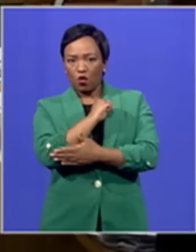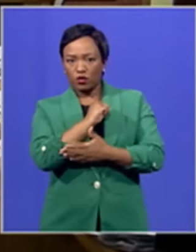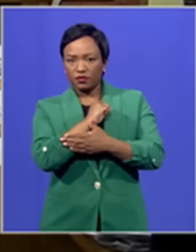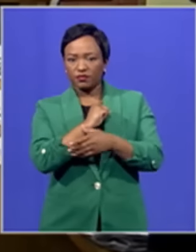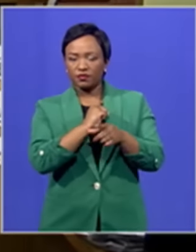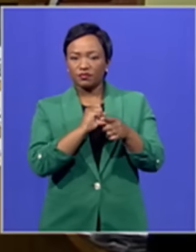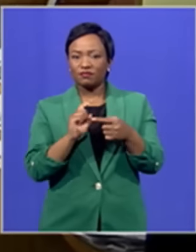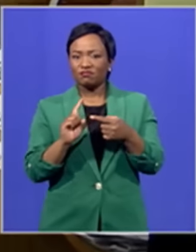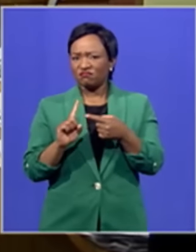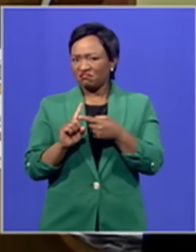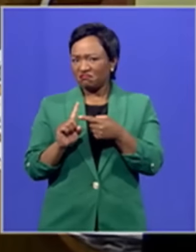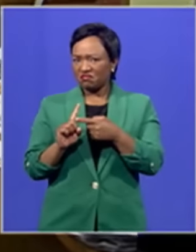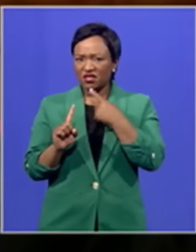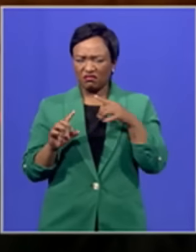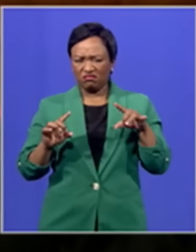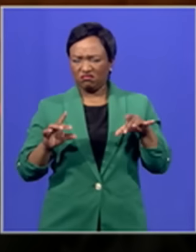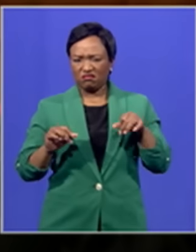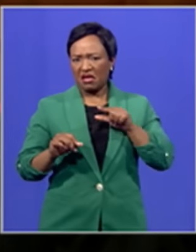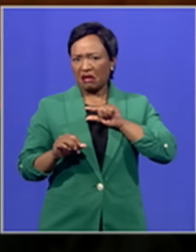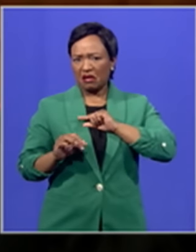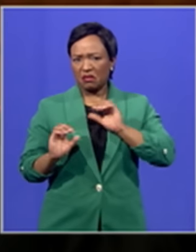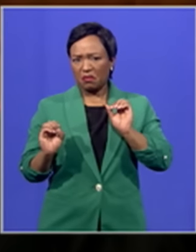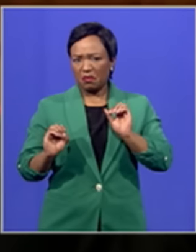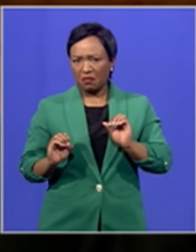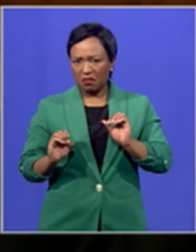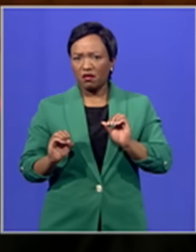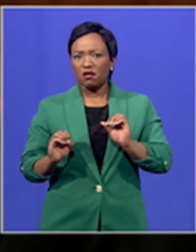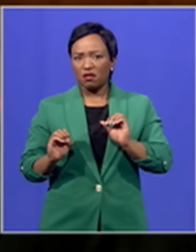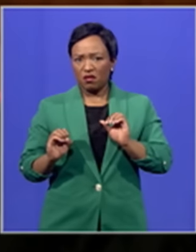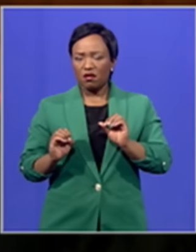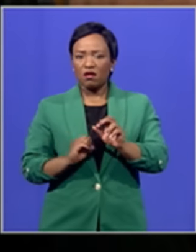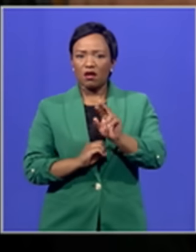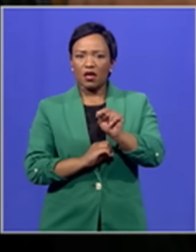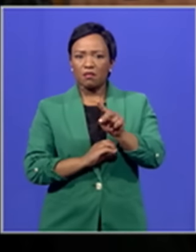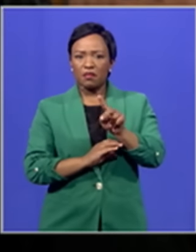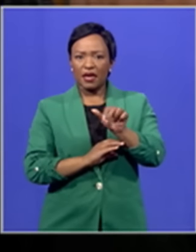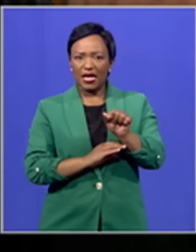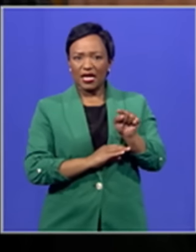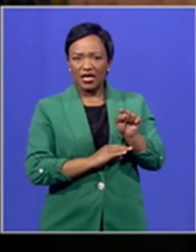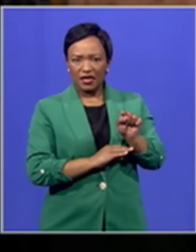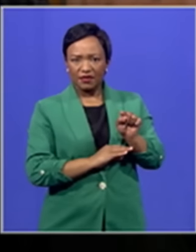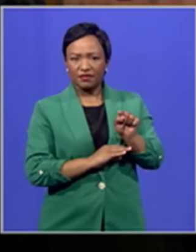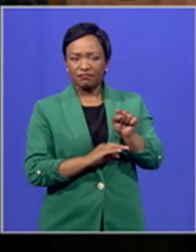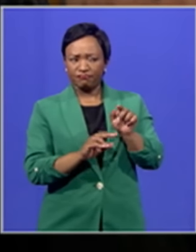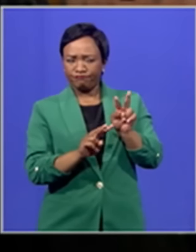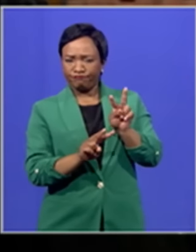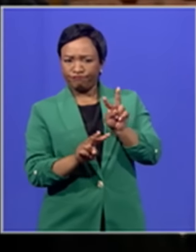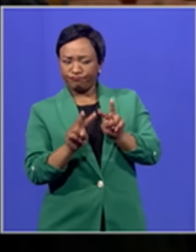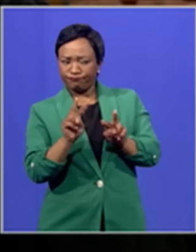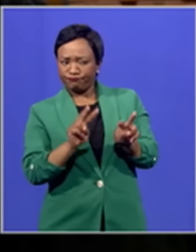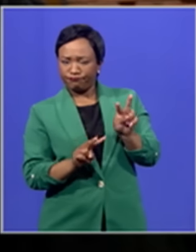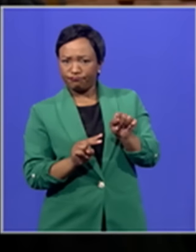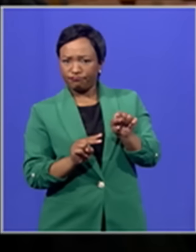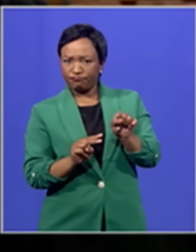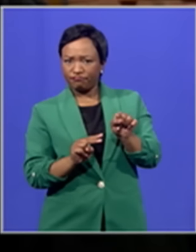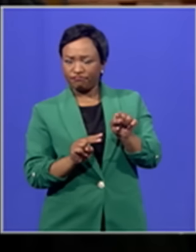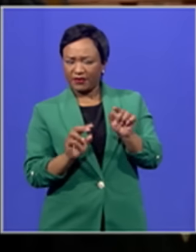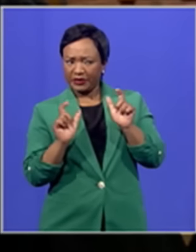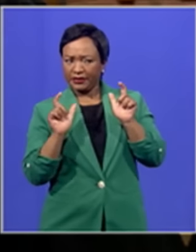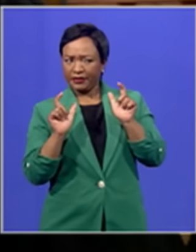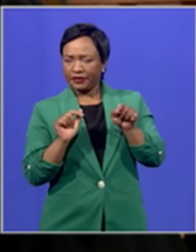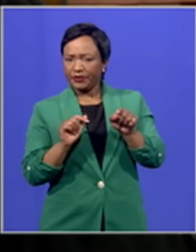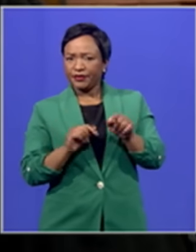Yena o gatelela gore ga ana molato go le bjalo lekala la botšhotšhisi bja bosetšhaba wa NPA le beile seemo leihlo la ntšhošo.